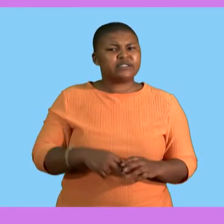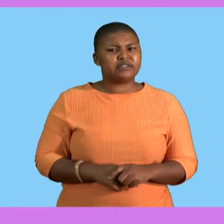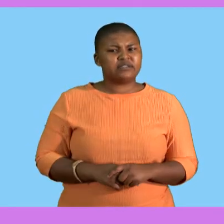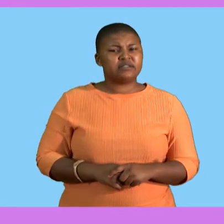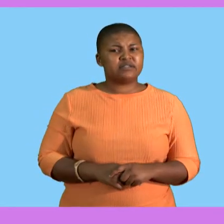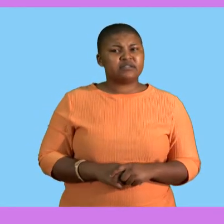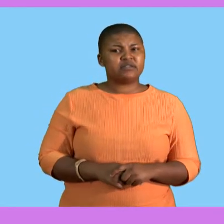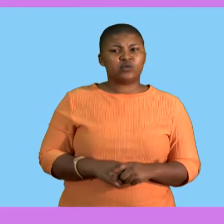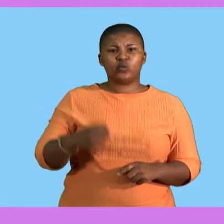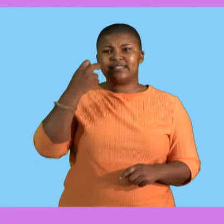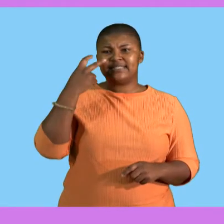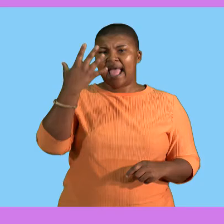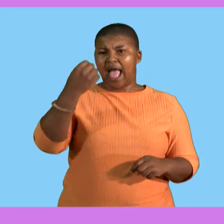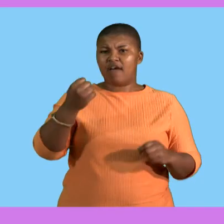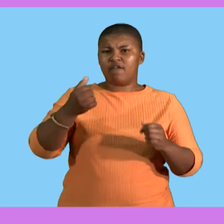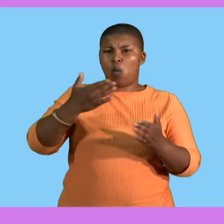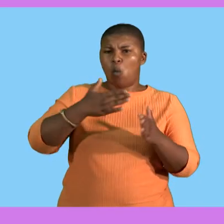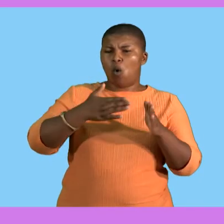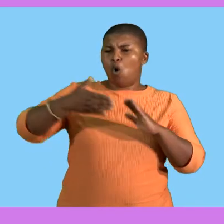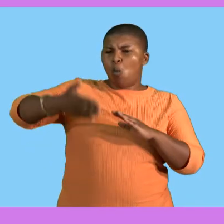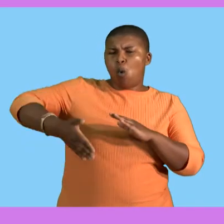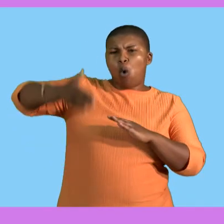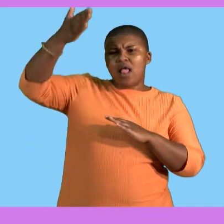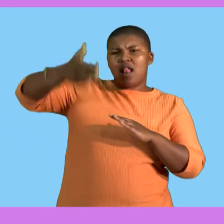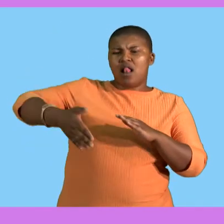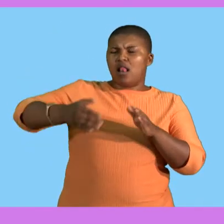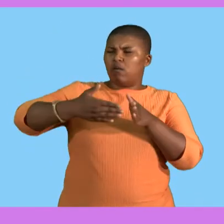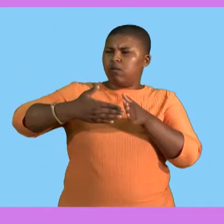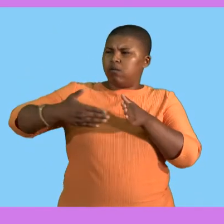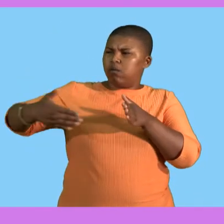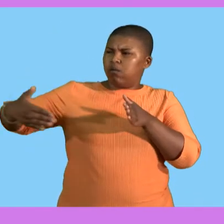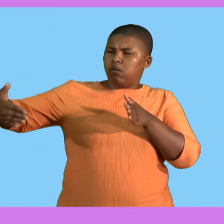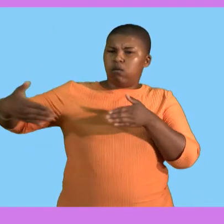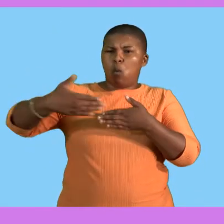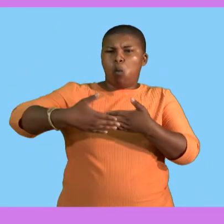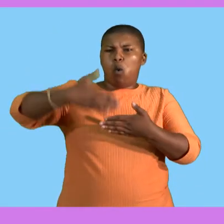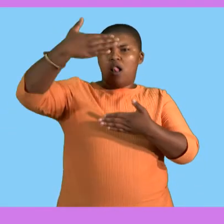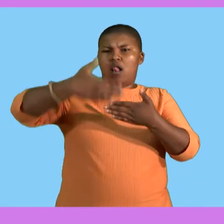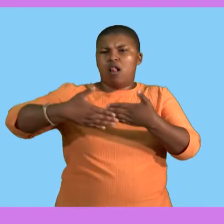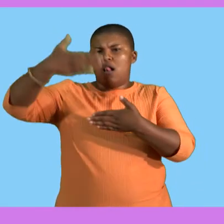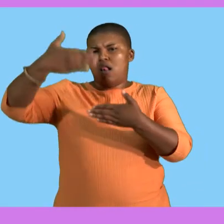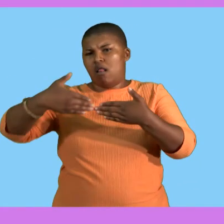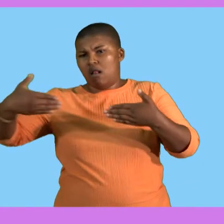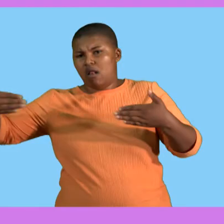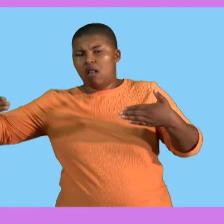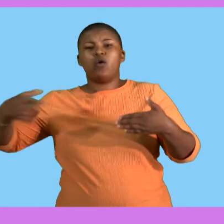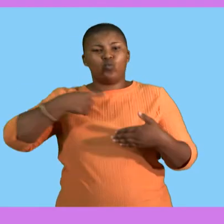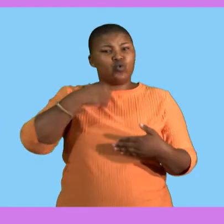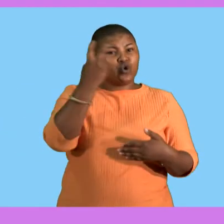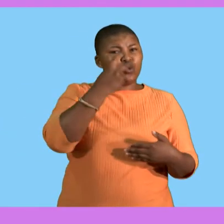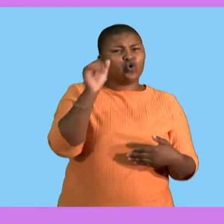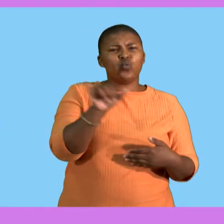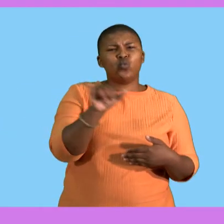see that there is a long wall. And now we need to find the place with the long